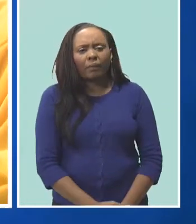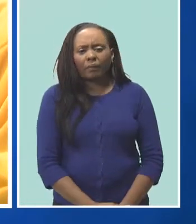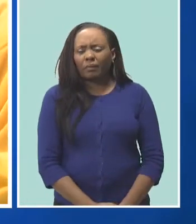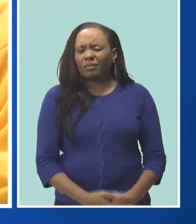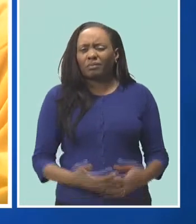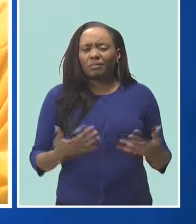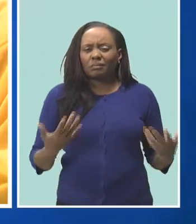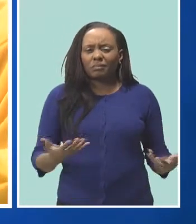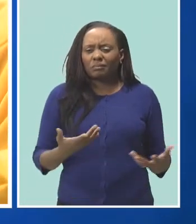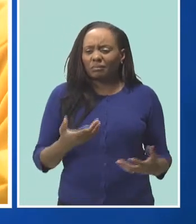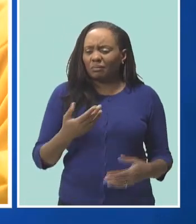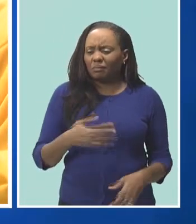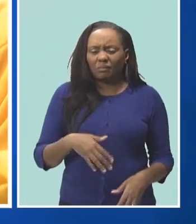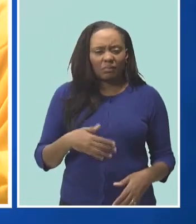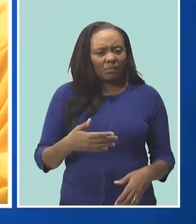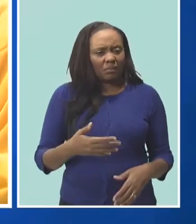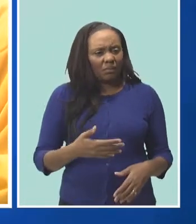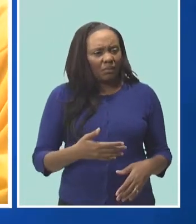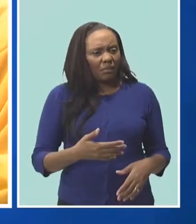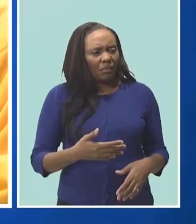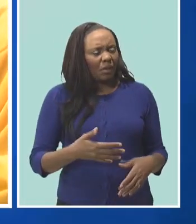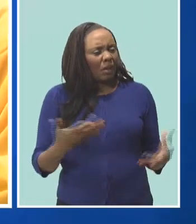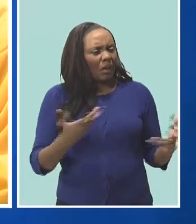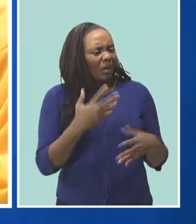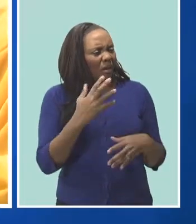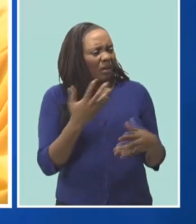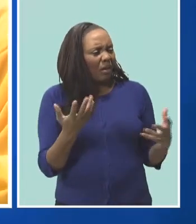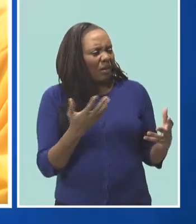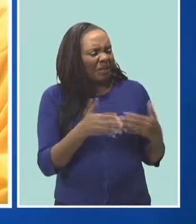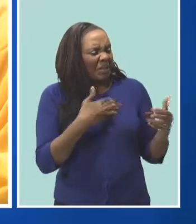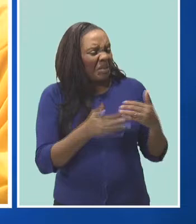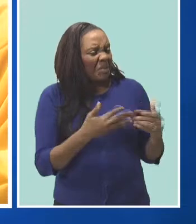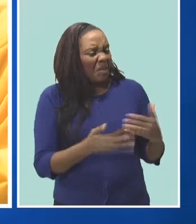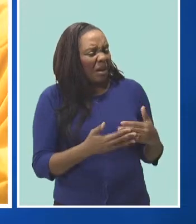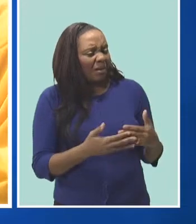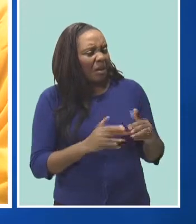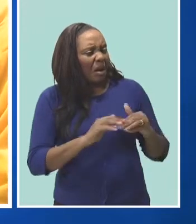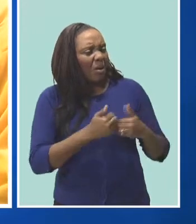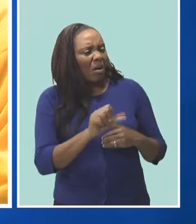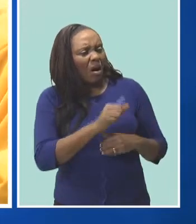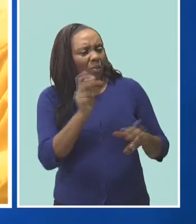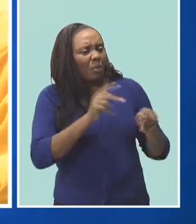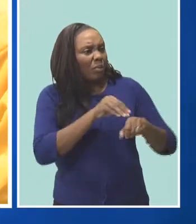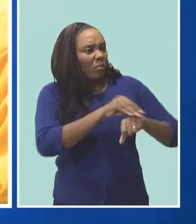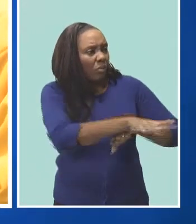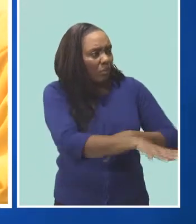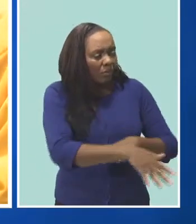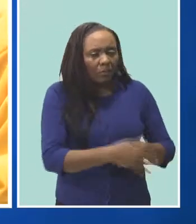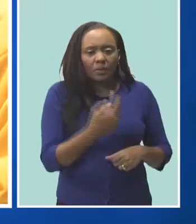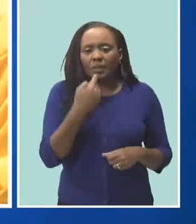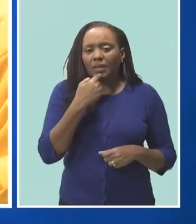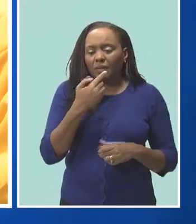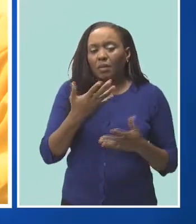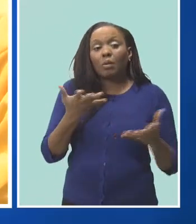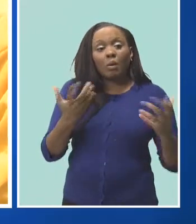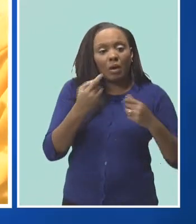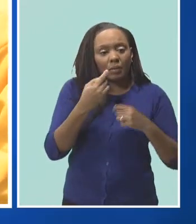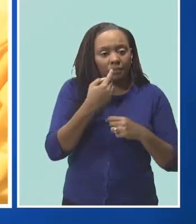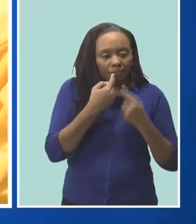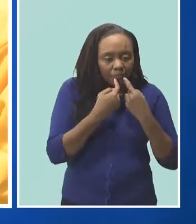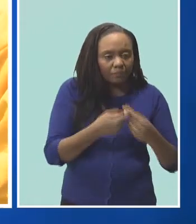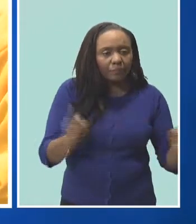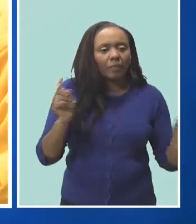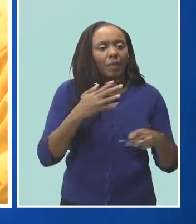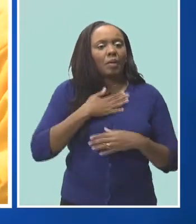what the effect on others were. So we just asking the public not